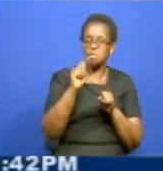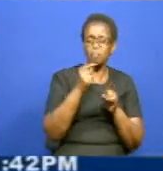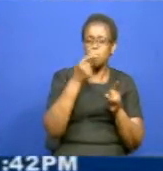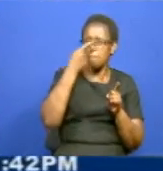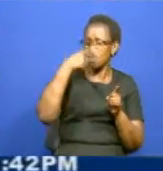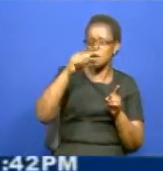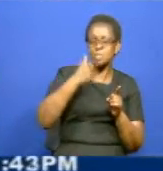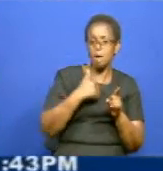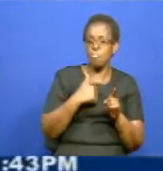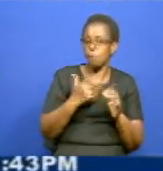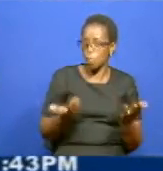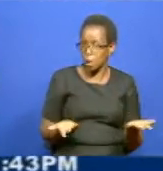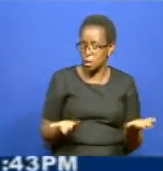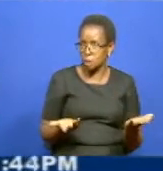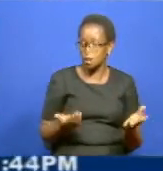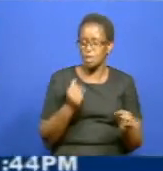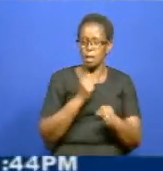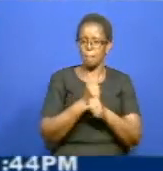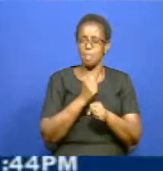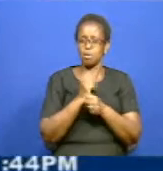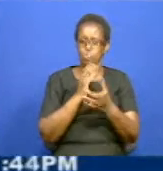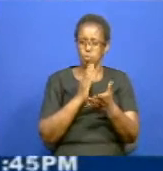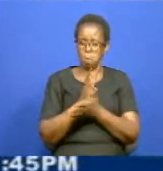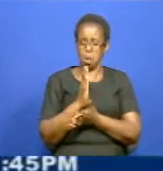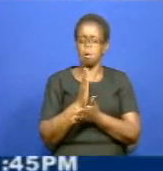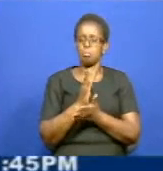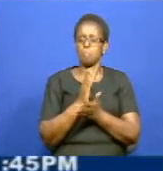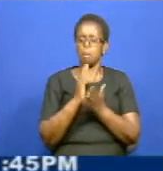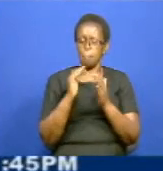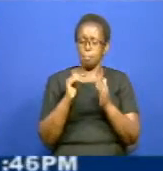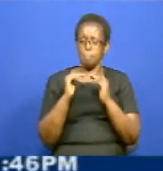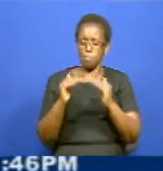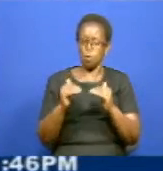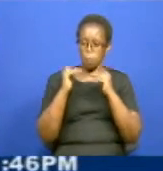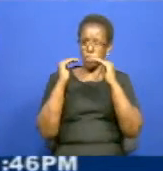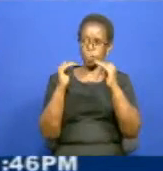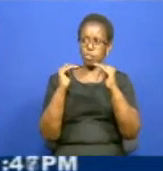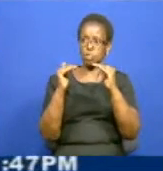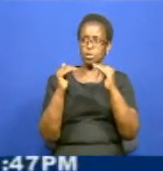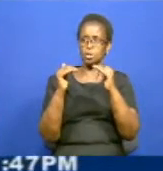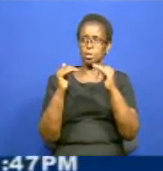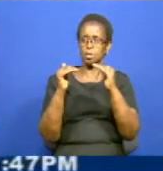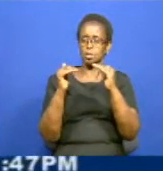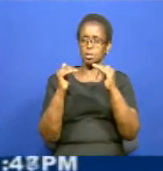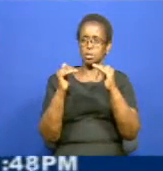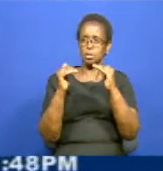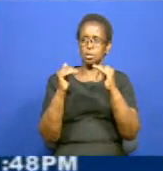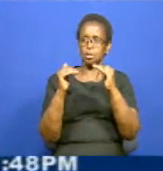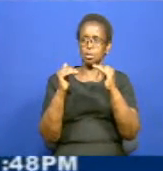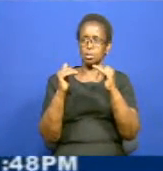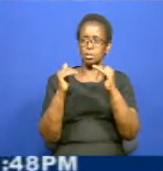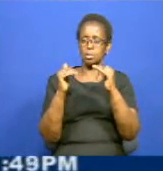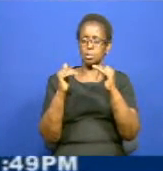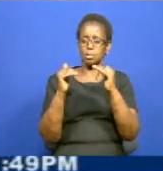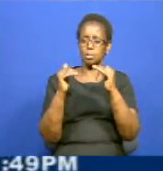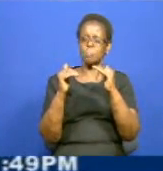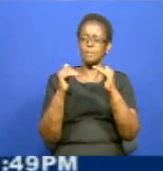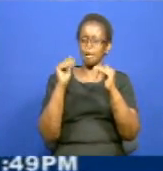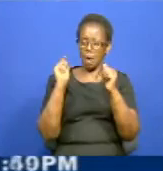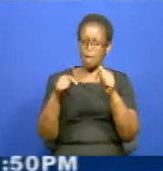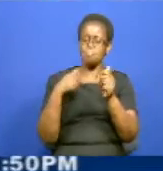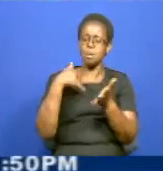place to ensure that promotion is put into mechanism